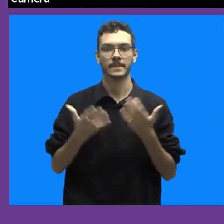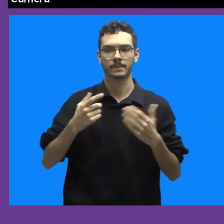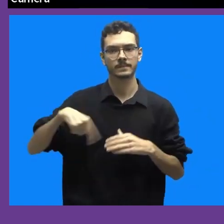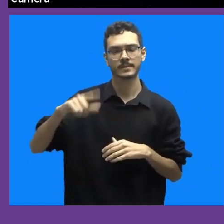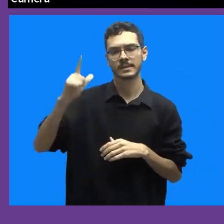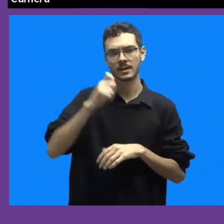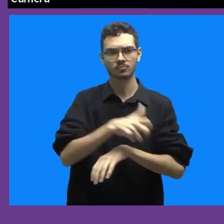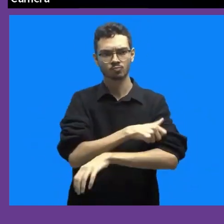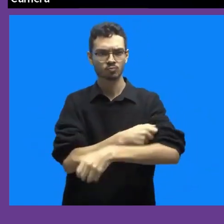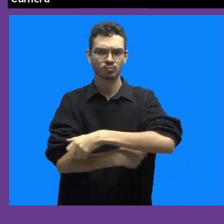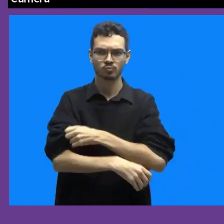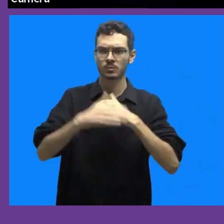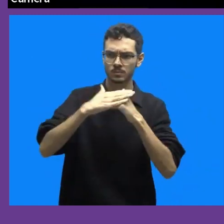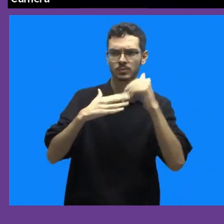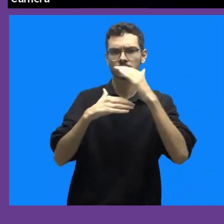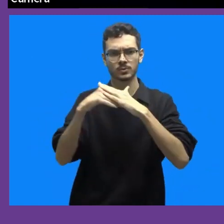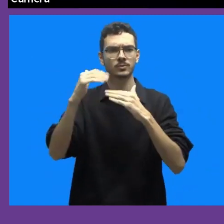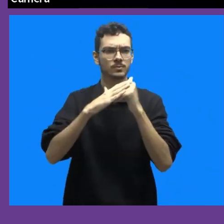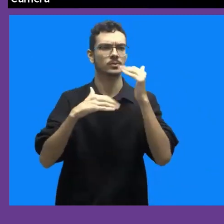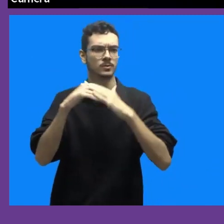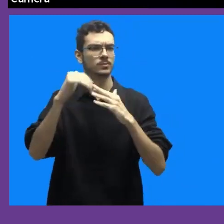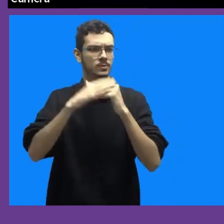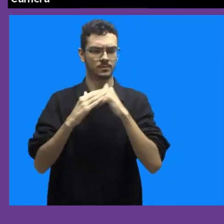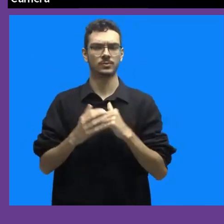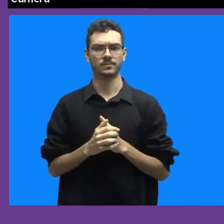achieve this vision.